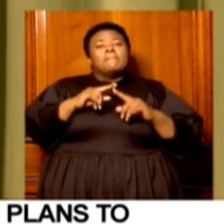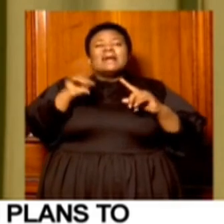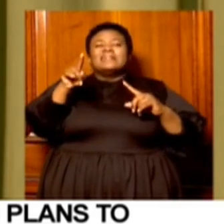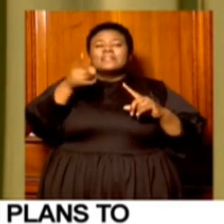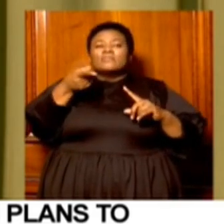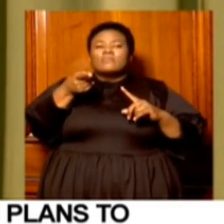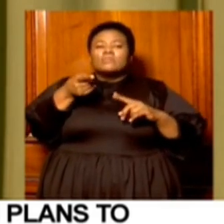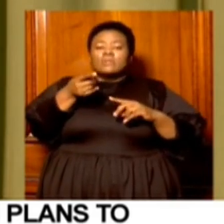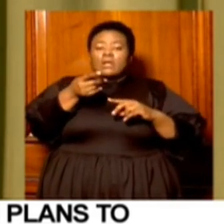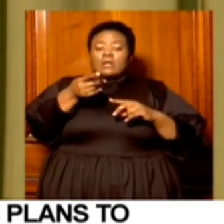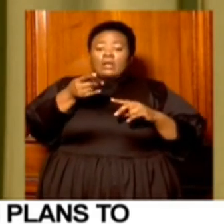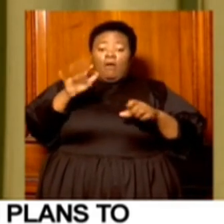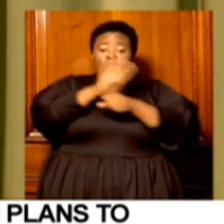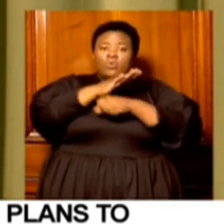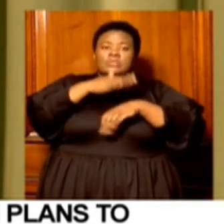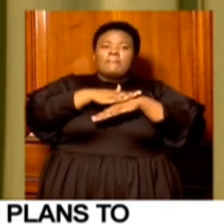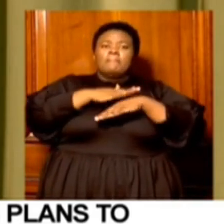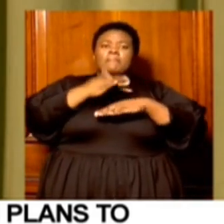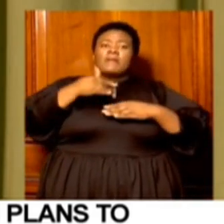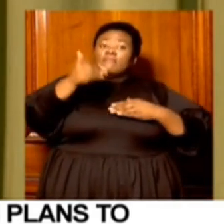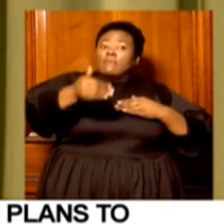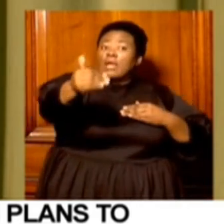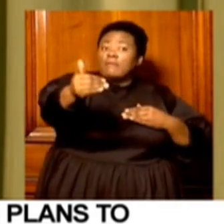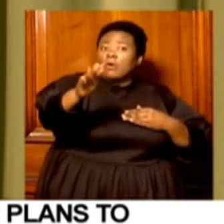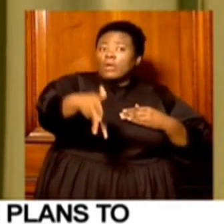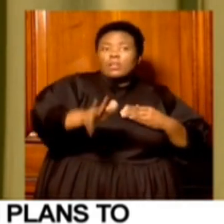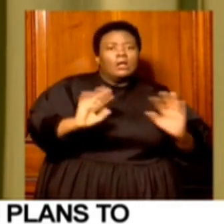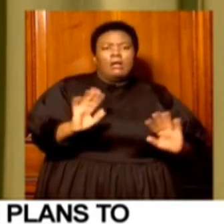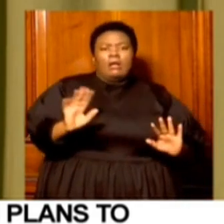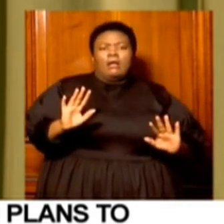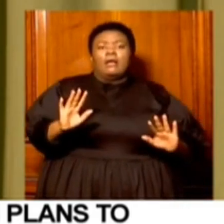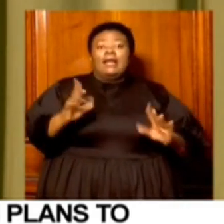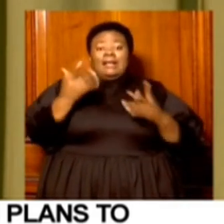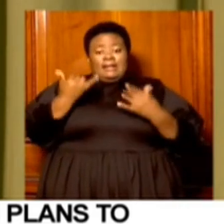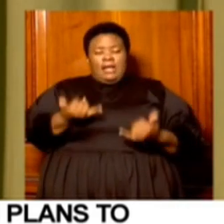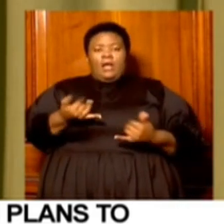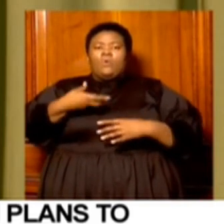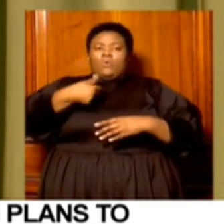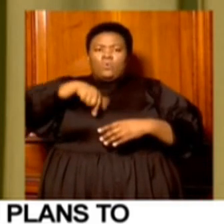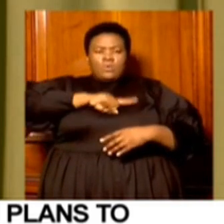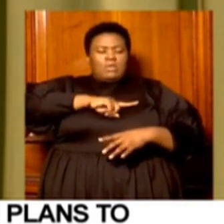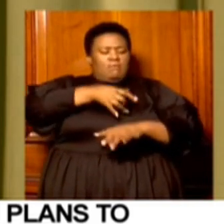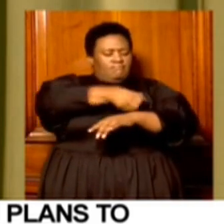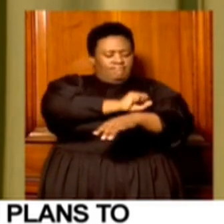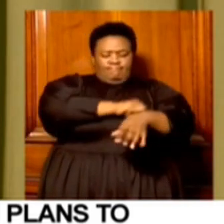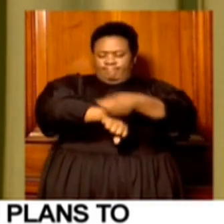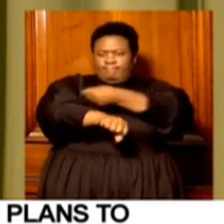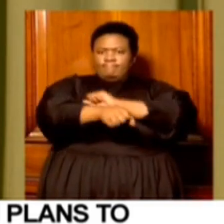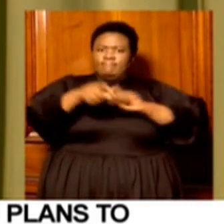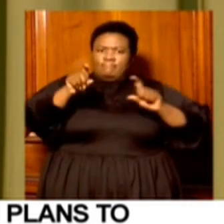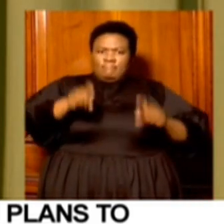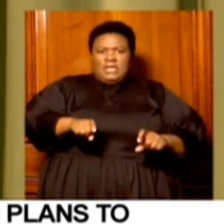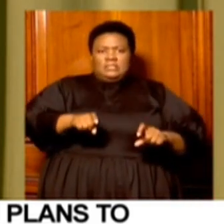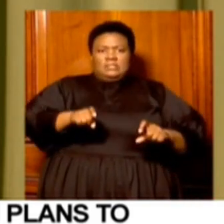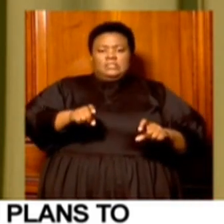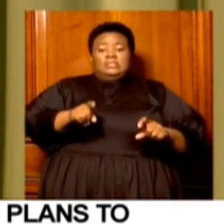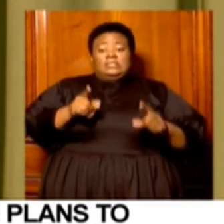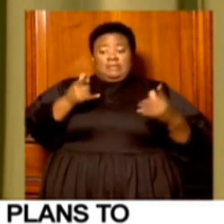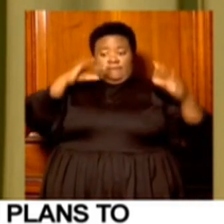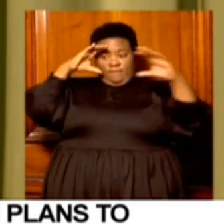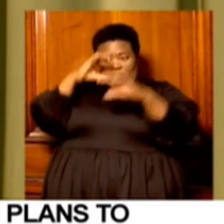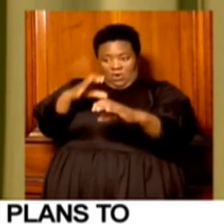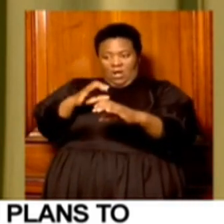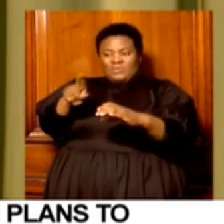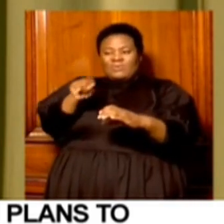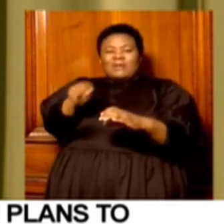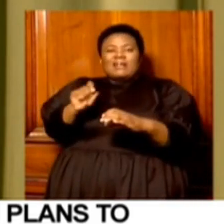temporarily, because we had to put all hands on deck and focus on this invincible enemy.